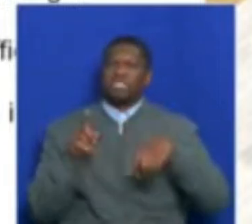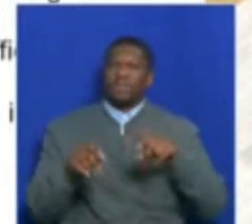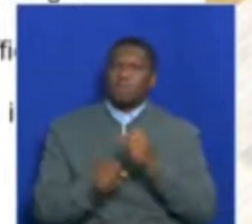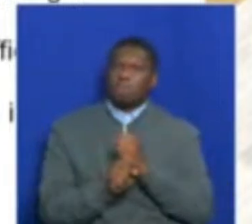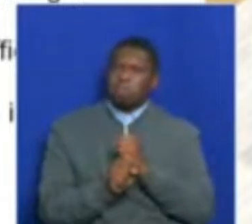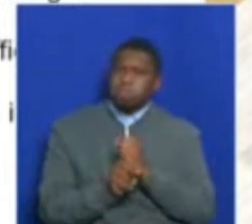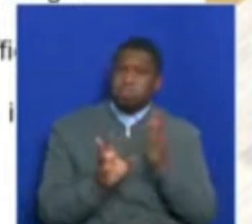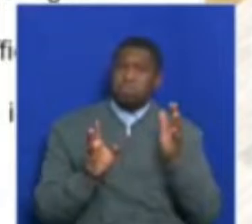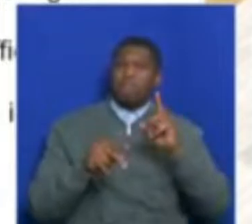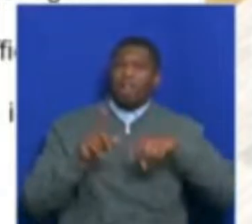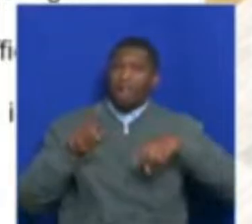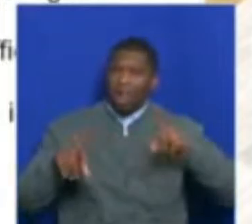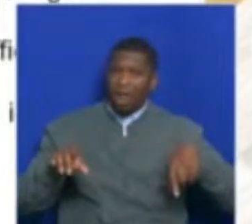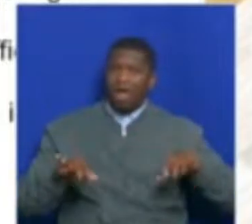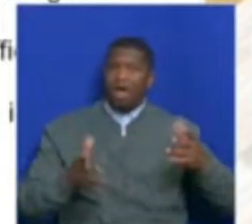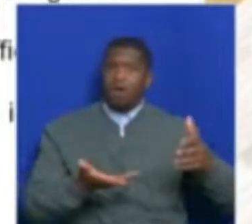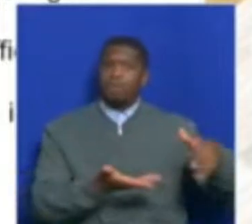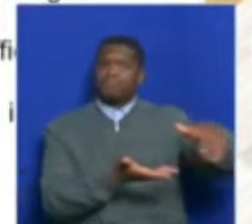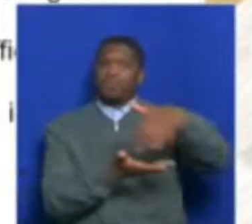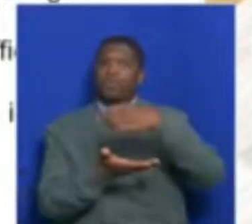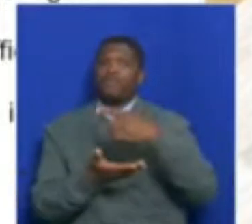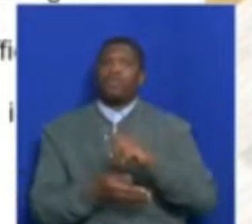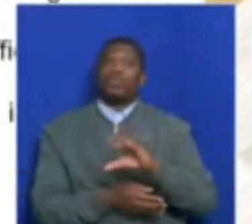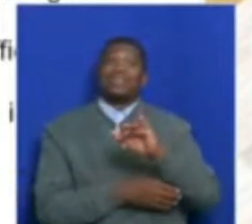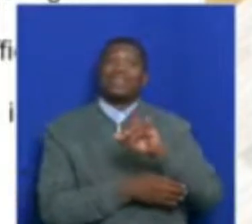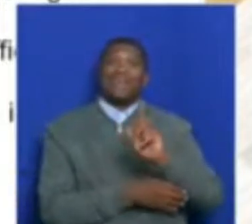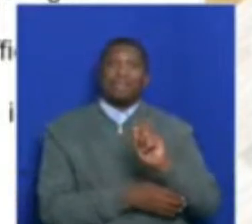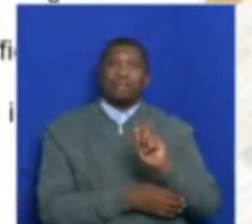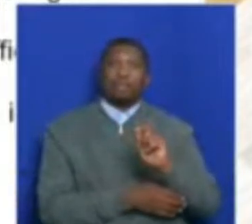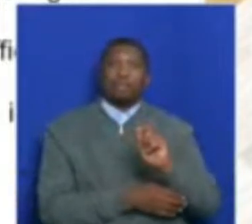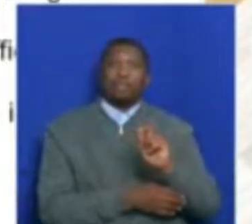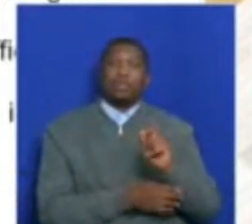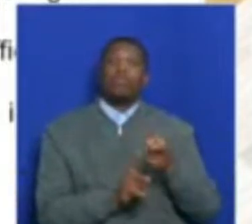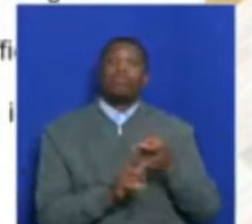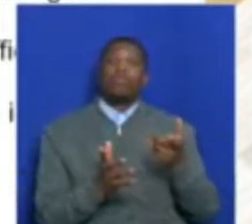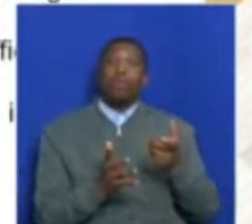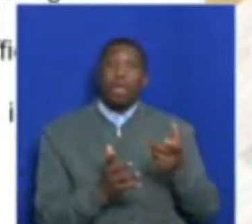illegally for CIT ICE from Limpopo and Gauteng.